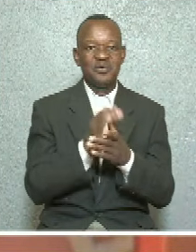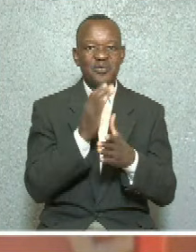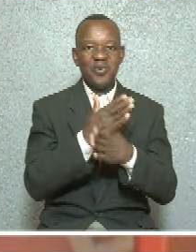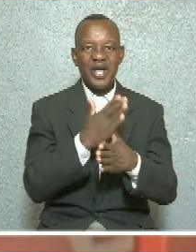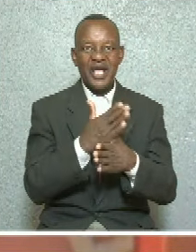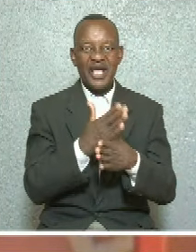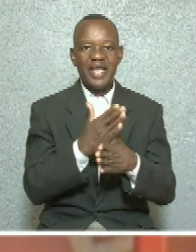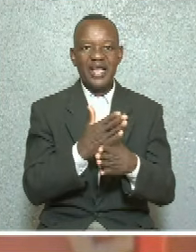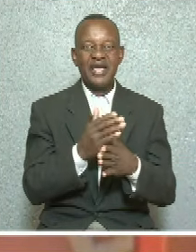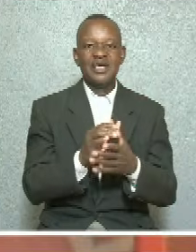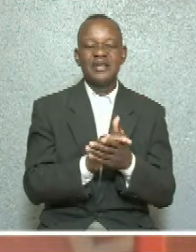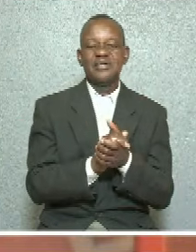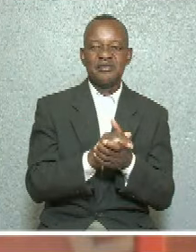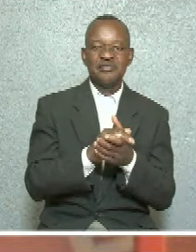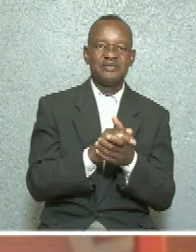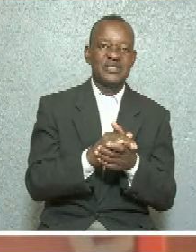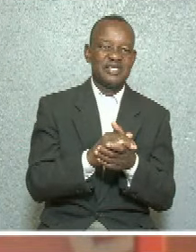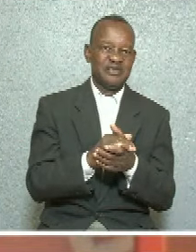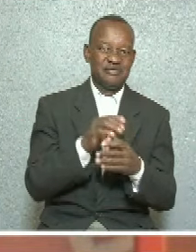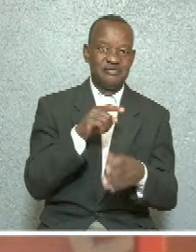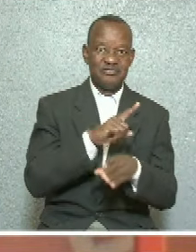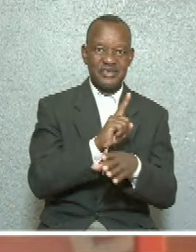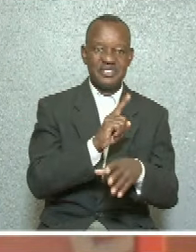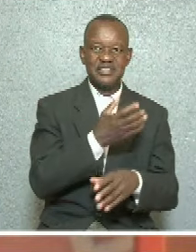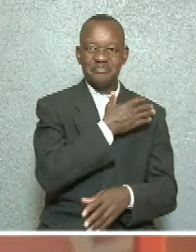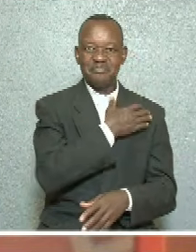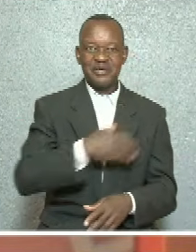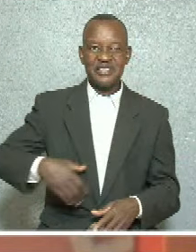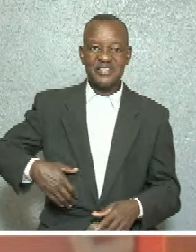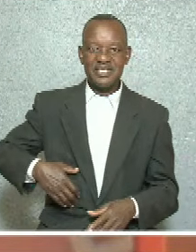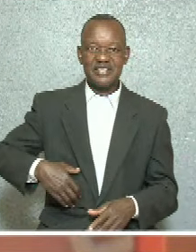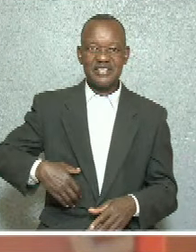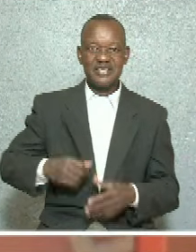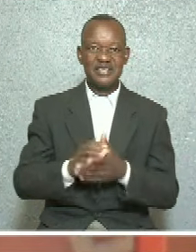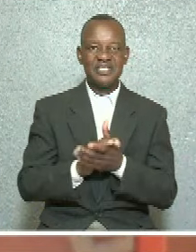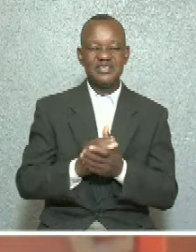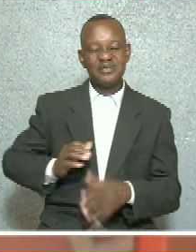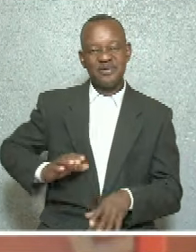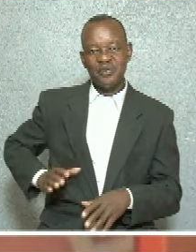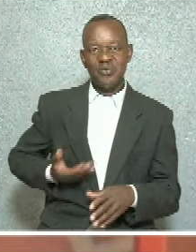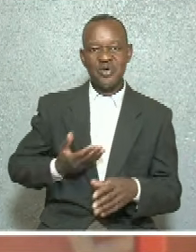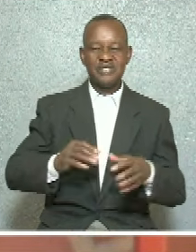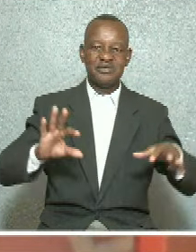We have a friend, I noticed. Don't worry, just lift your legs and the friend will go.